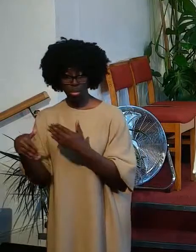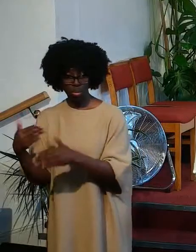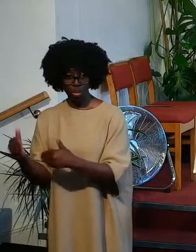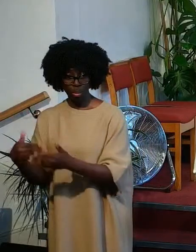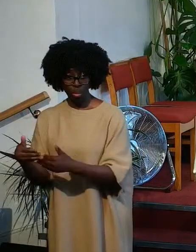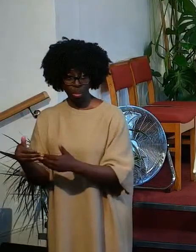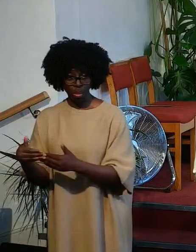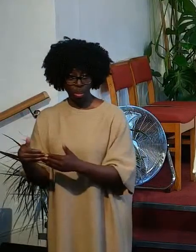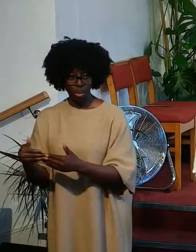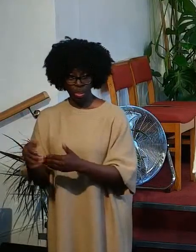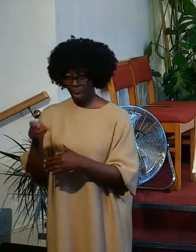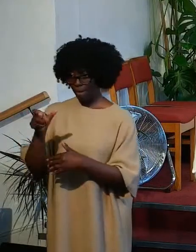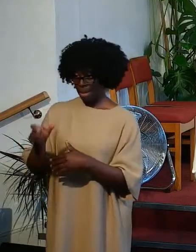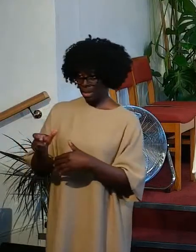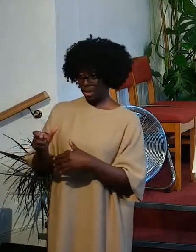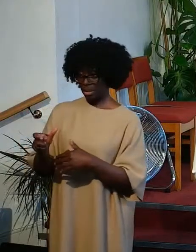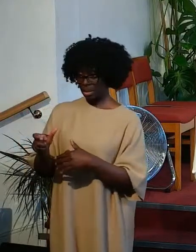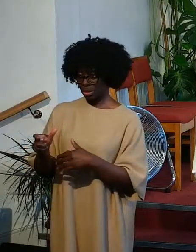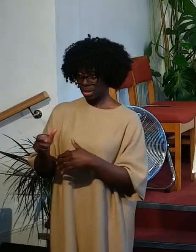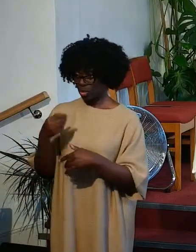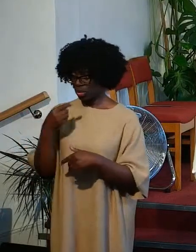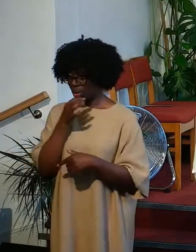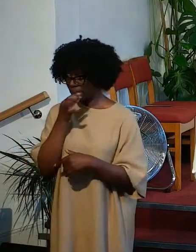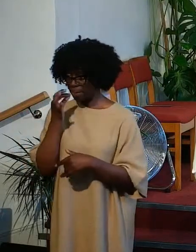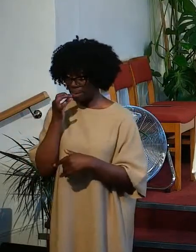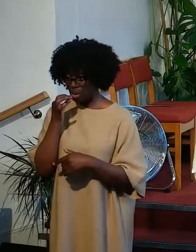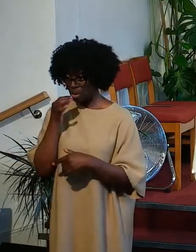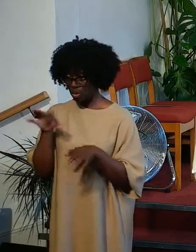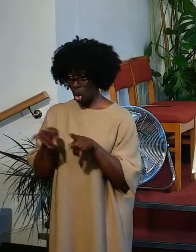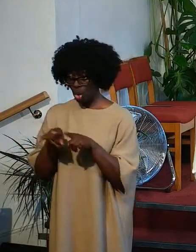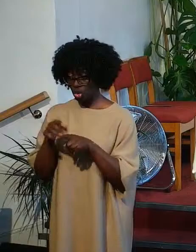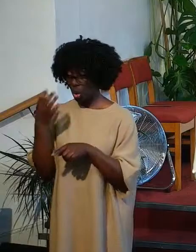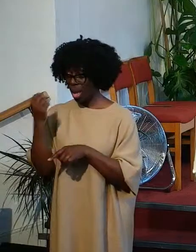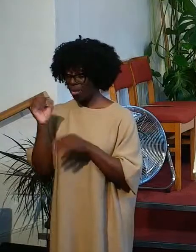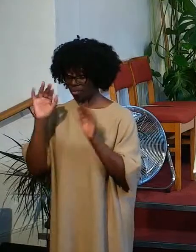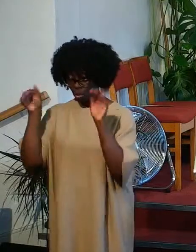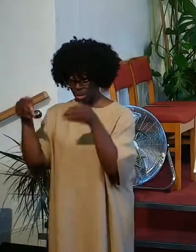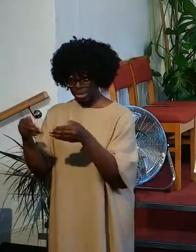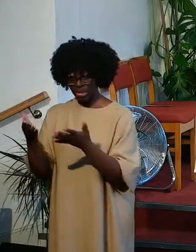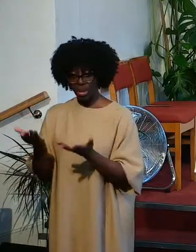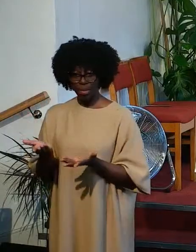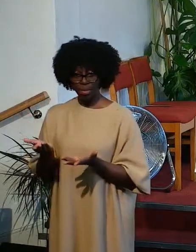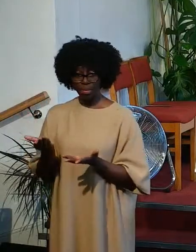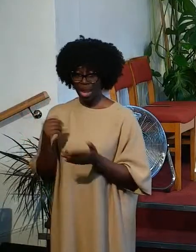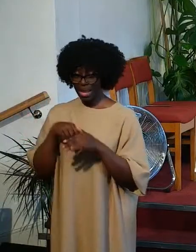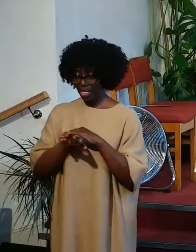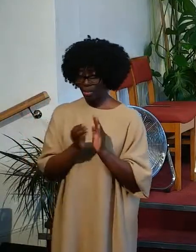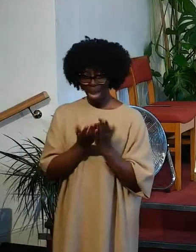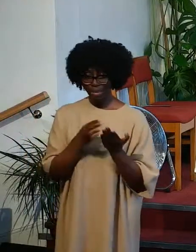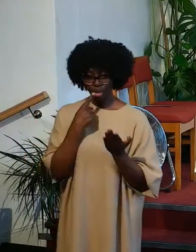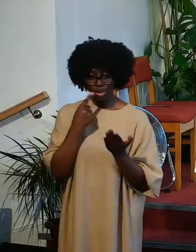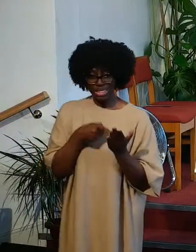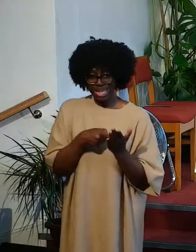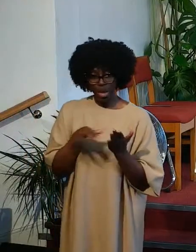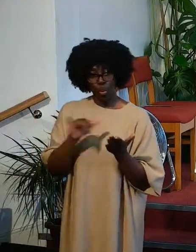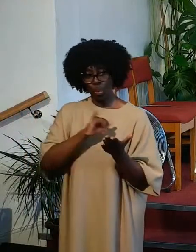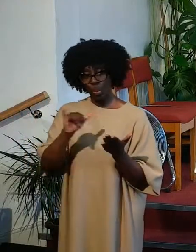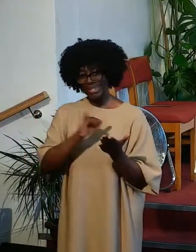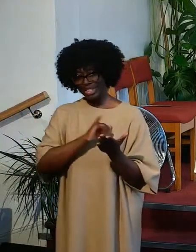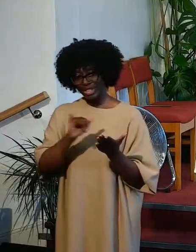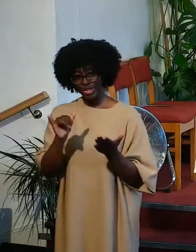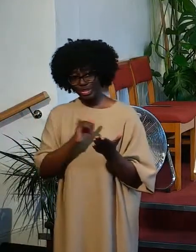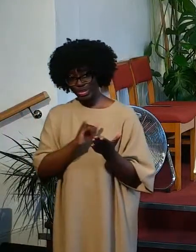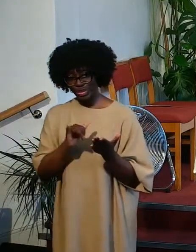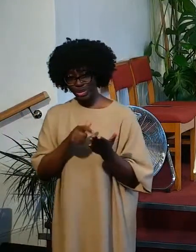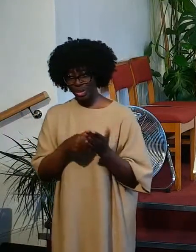who was mute could be autistic. So that's, but it doesn't identify who was mute as such. But it does say back